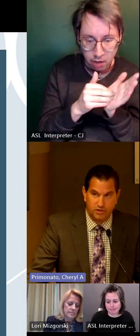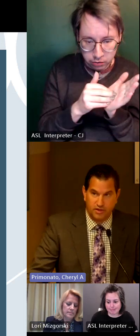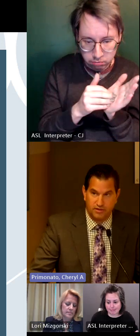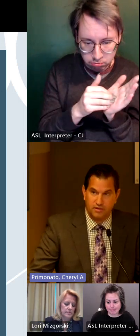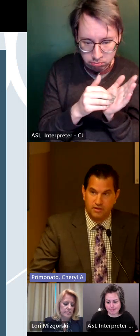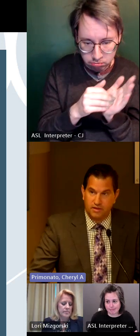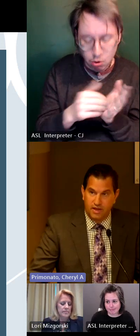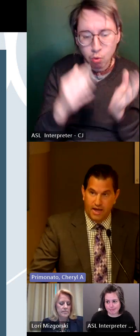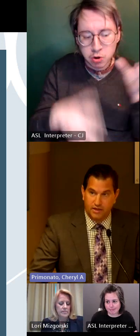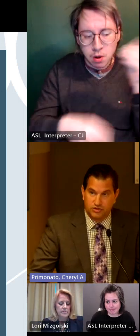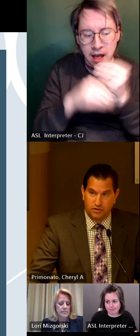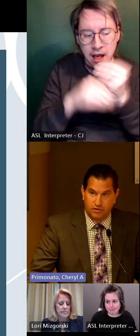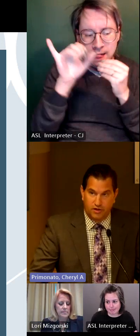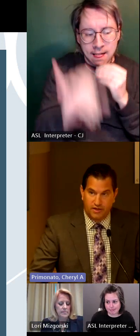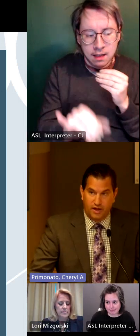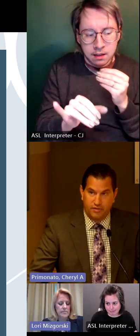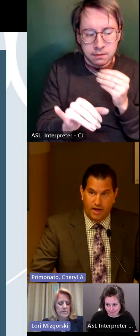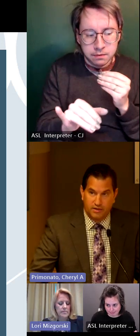of